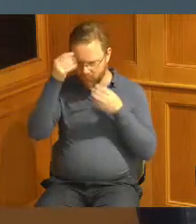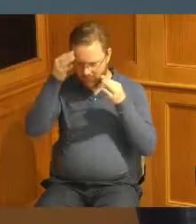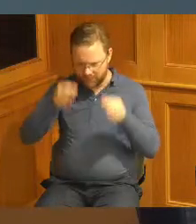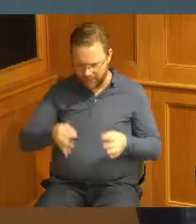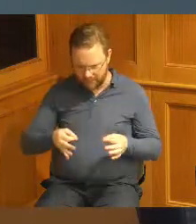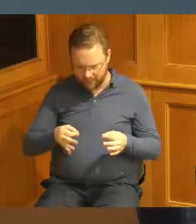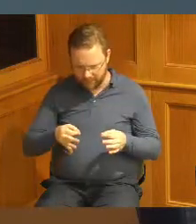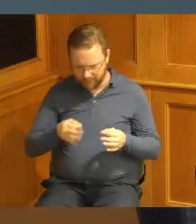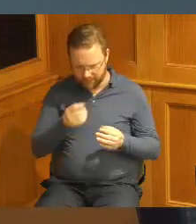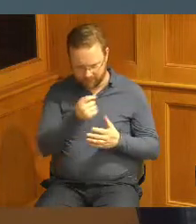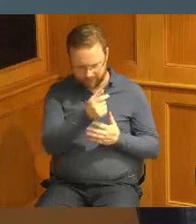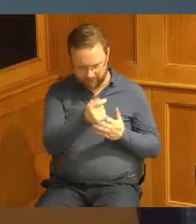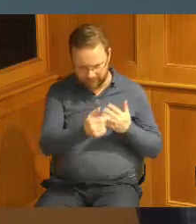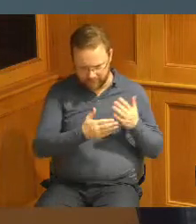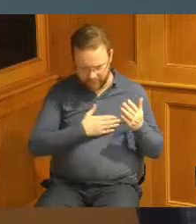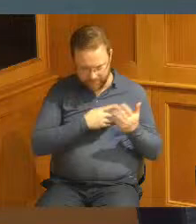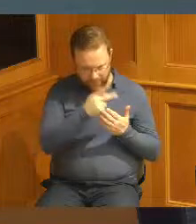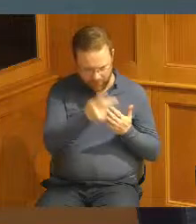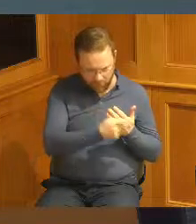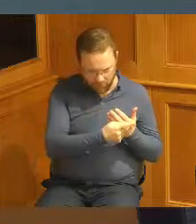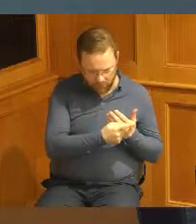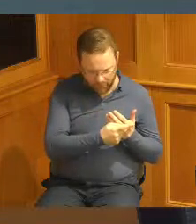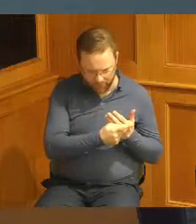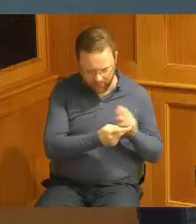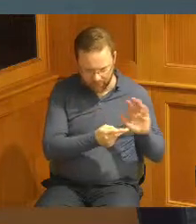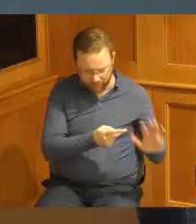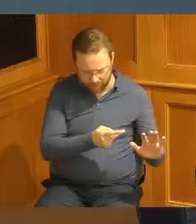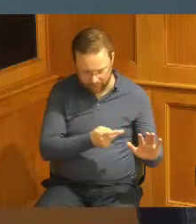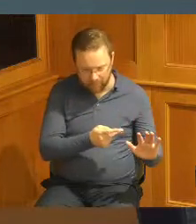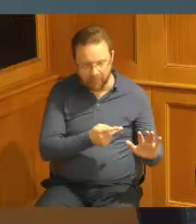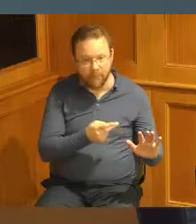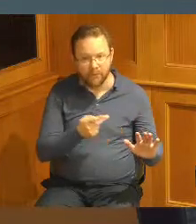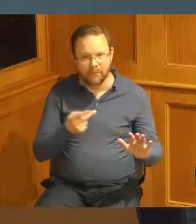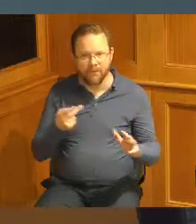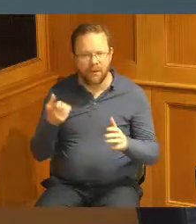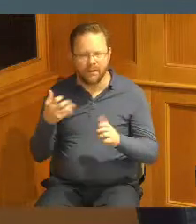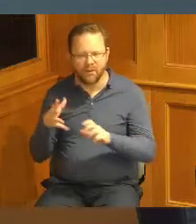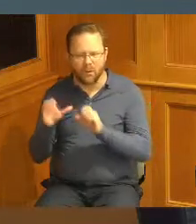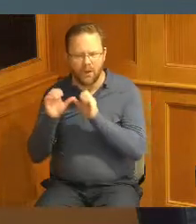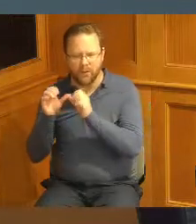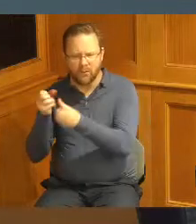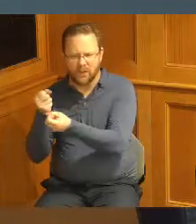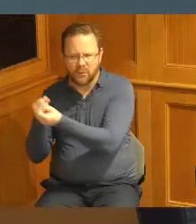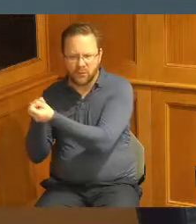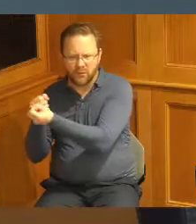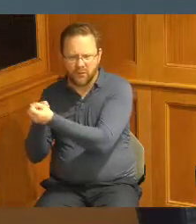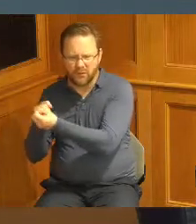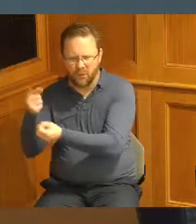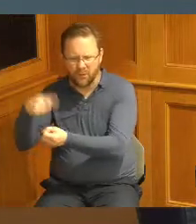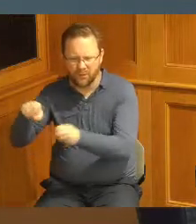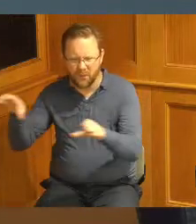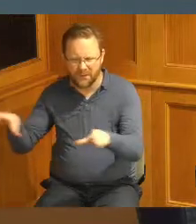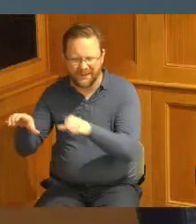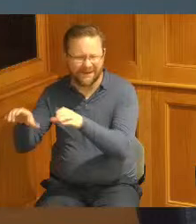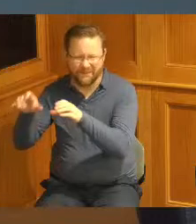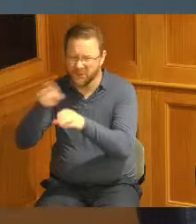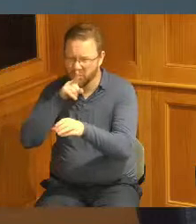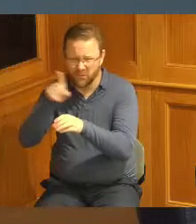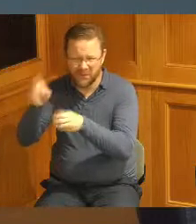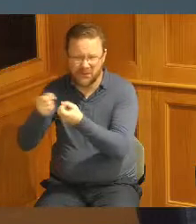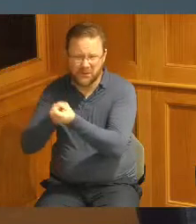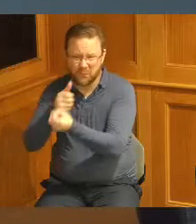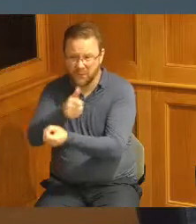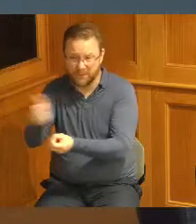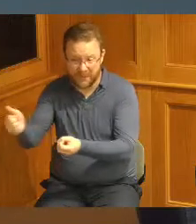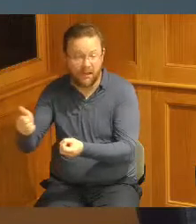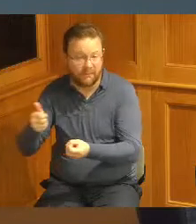some of my initiatives in order for us not to continue to undergird these activities, it's on record,